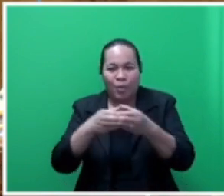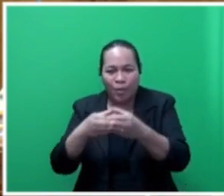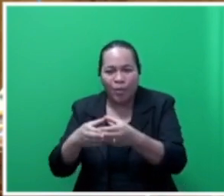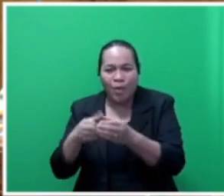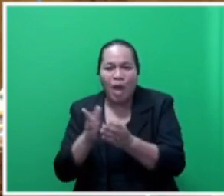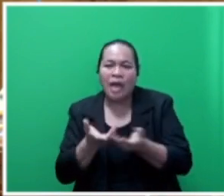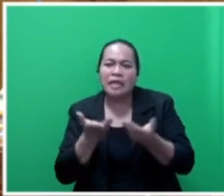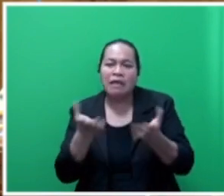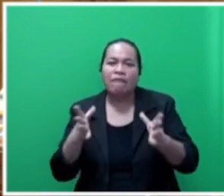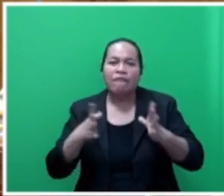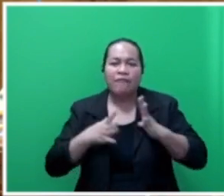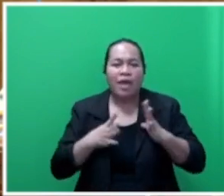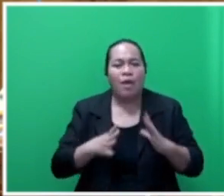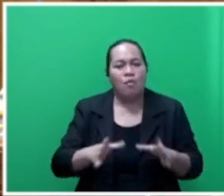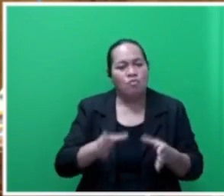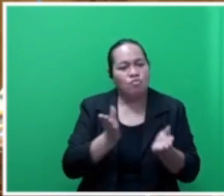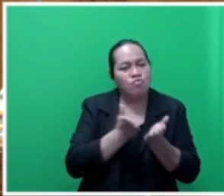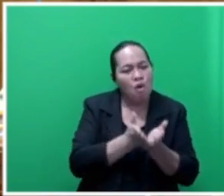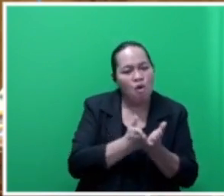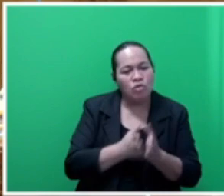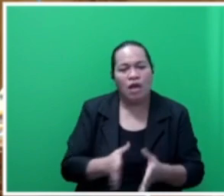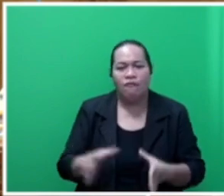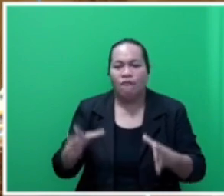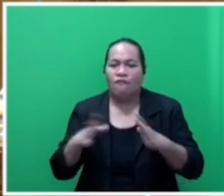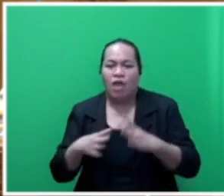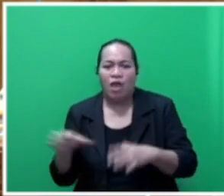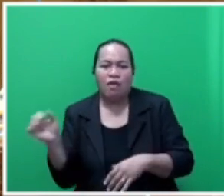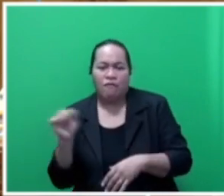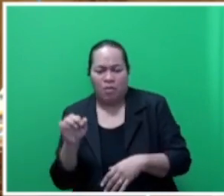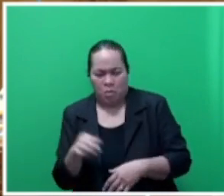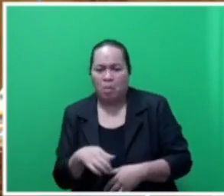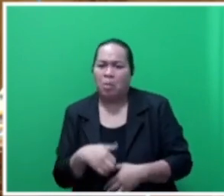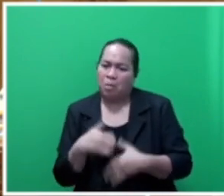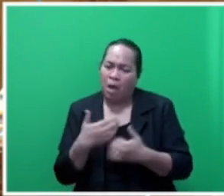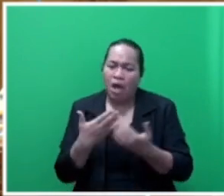boats and vehicles. We thank you.